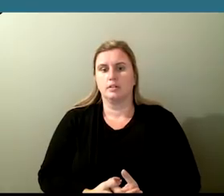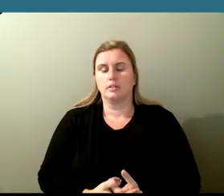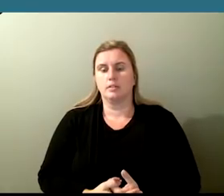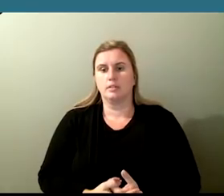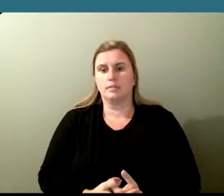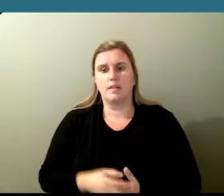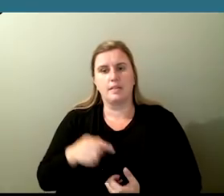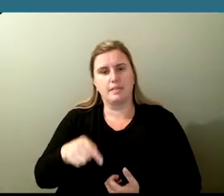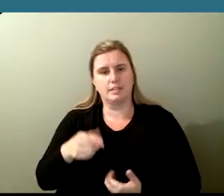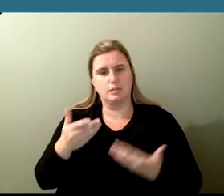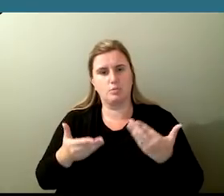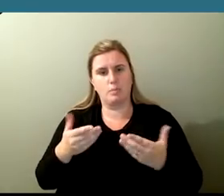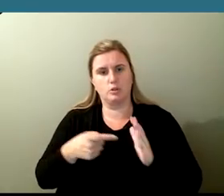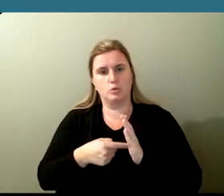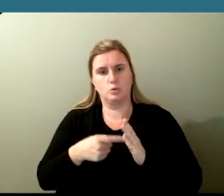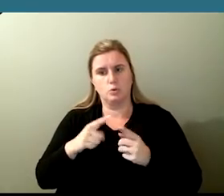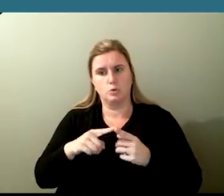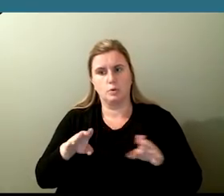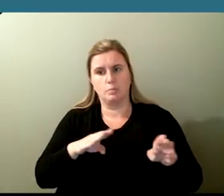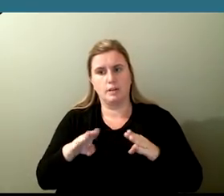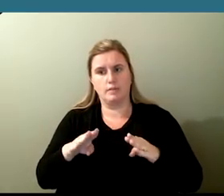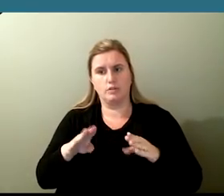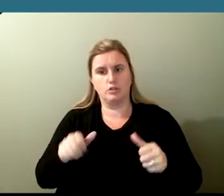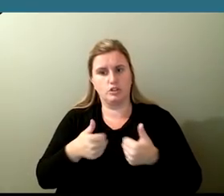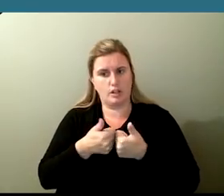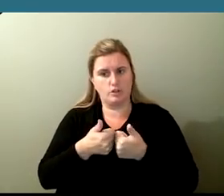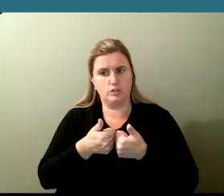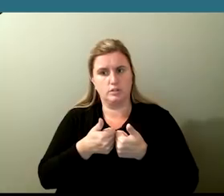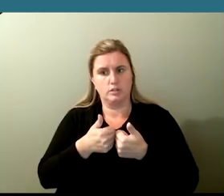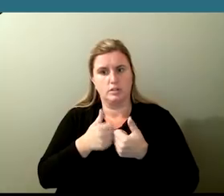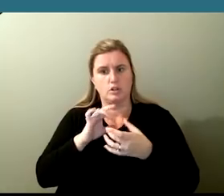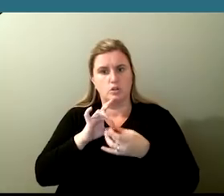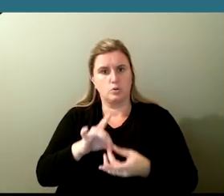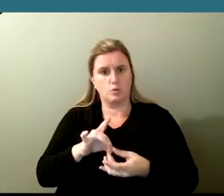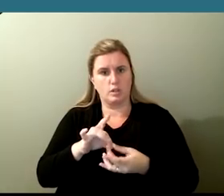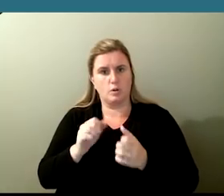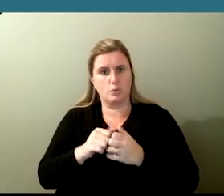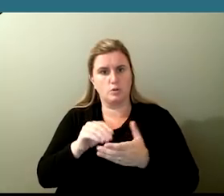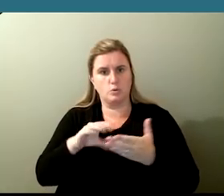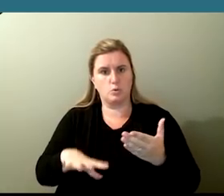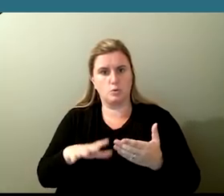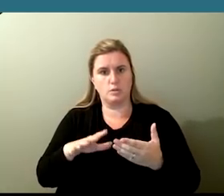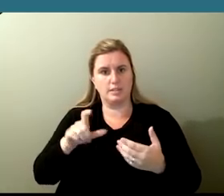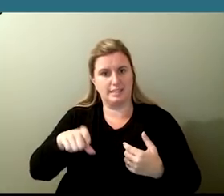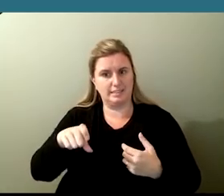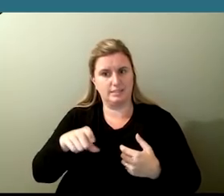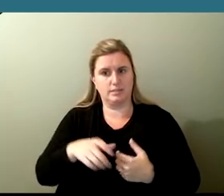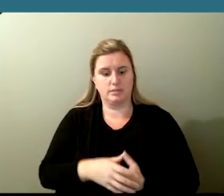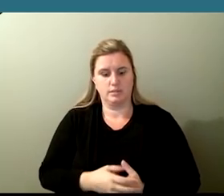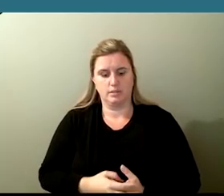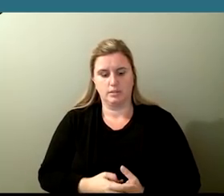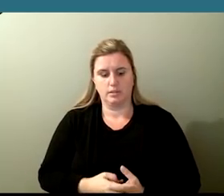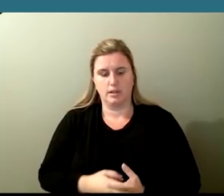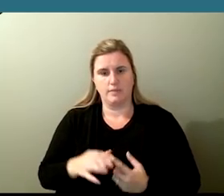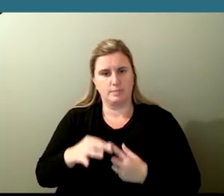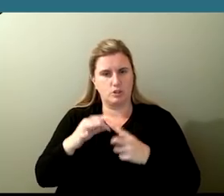And this is perhaps due to the behavioral challenges associated with students in need of